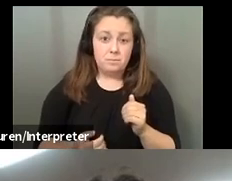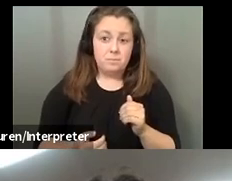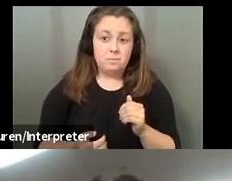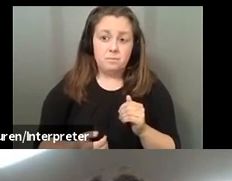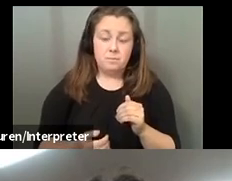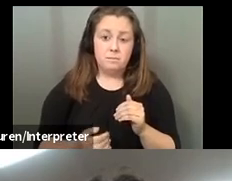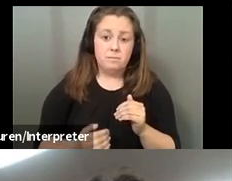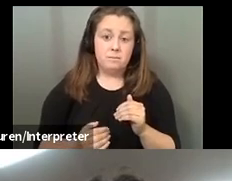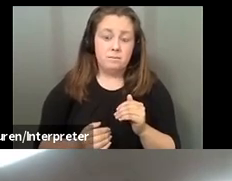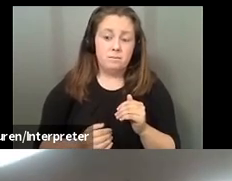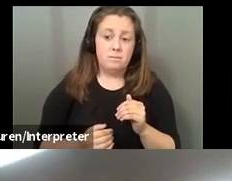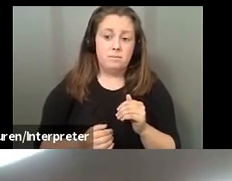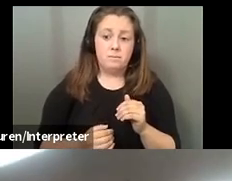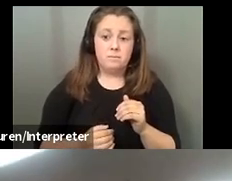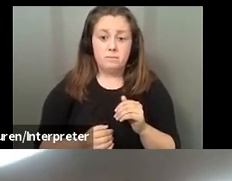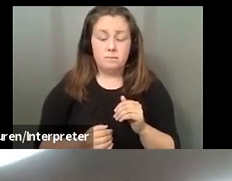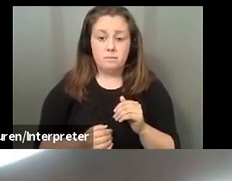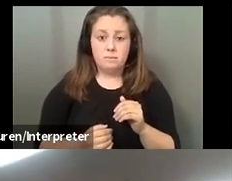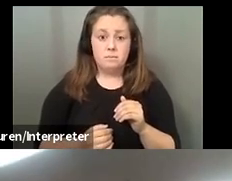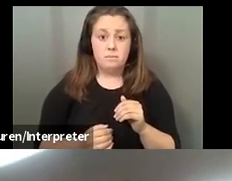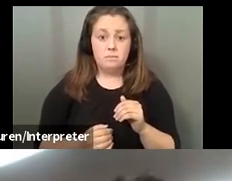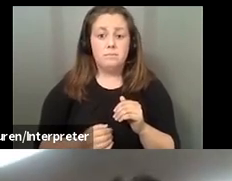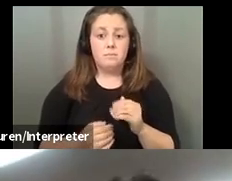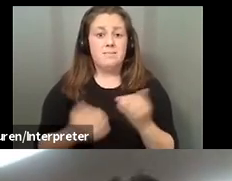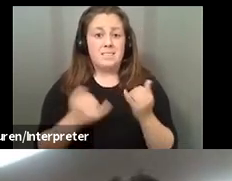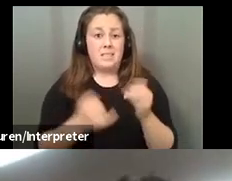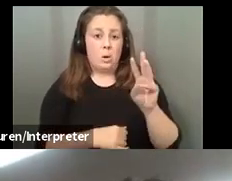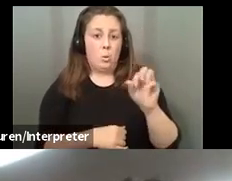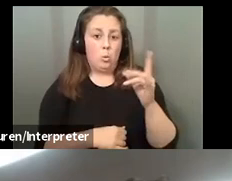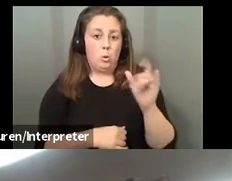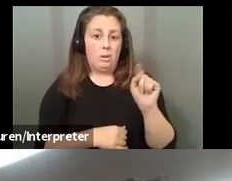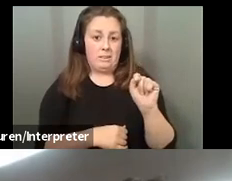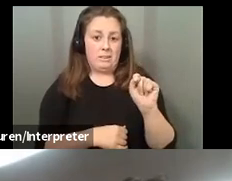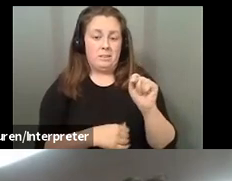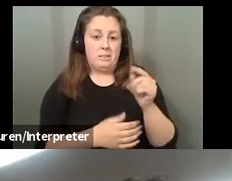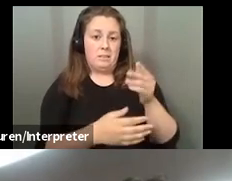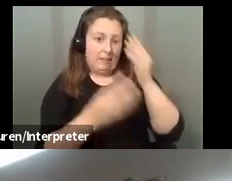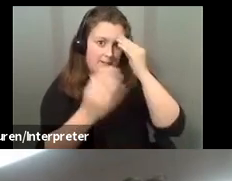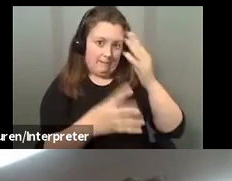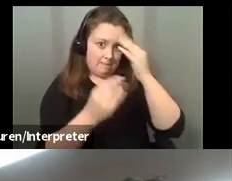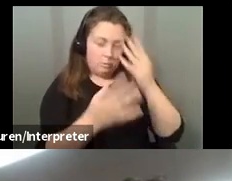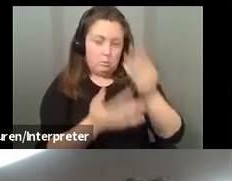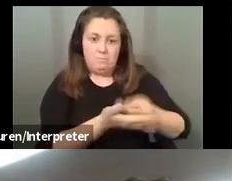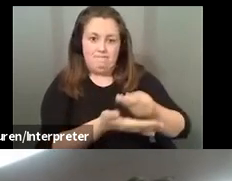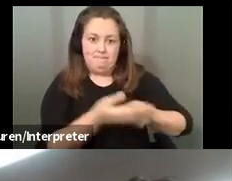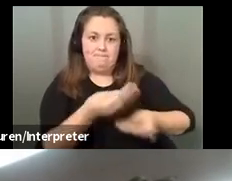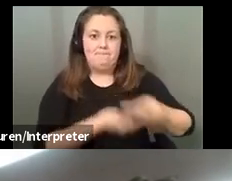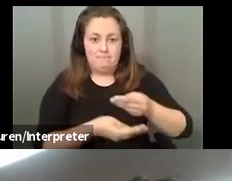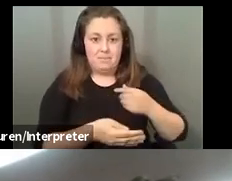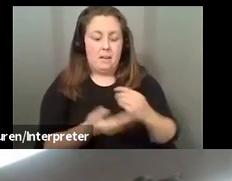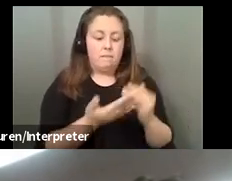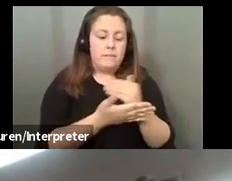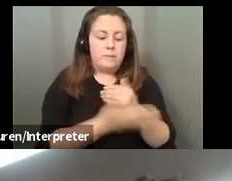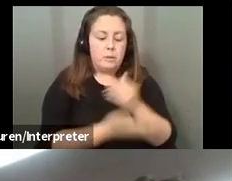Okay, next up we have warrant information, and I'll turn it over to Sherry Cohen for that. I have reviewed and approved the following warrants. School